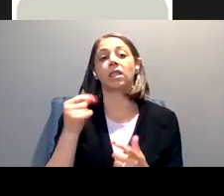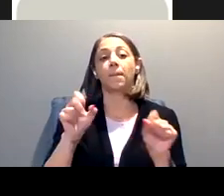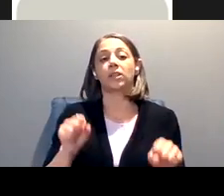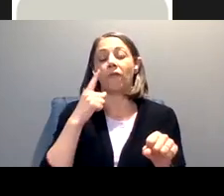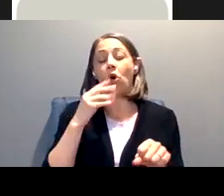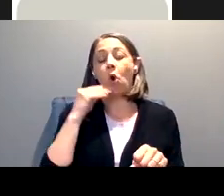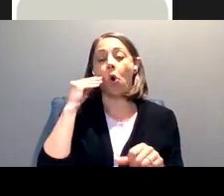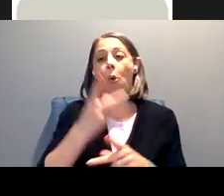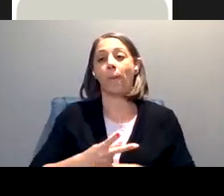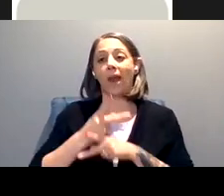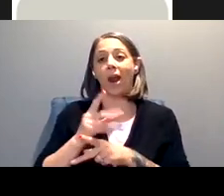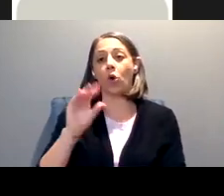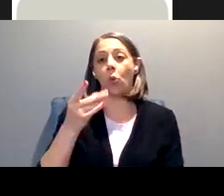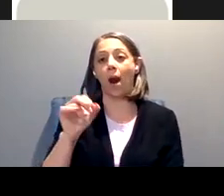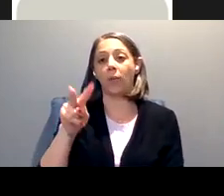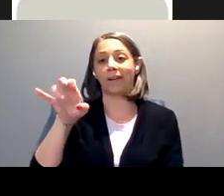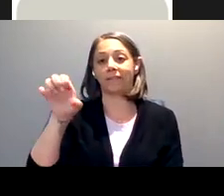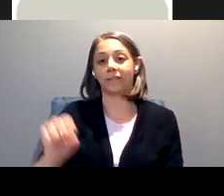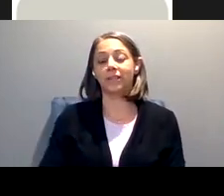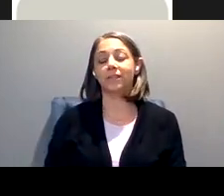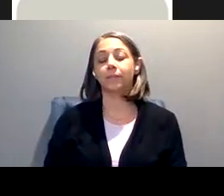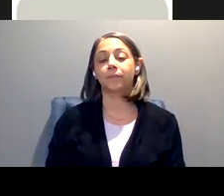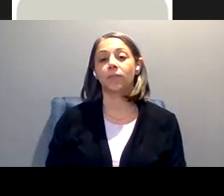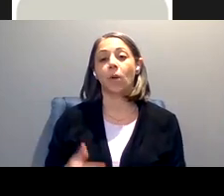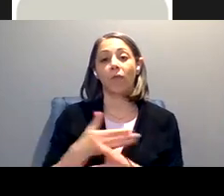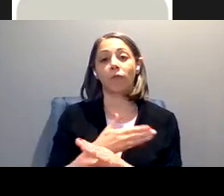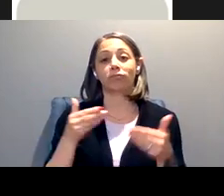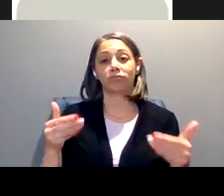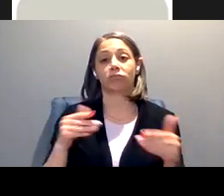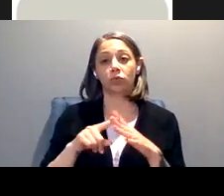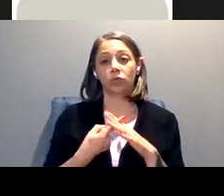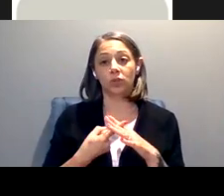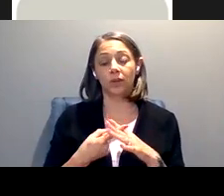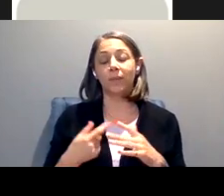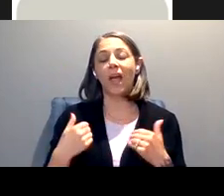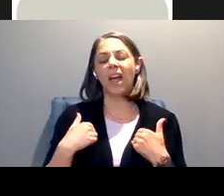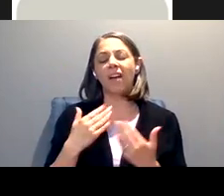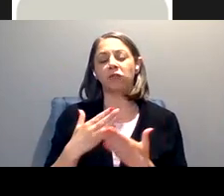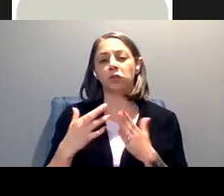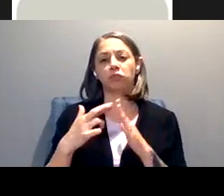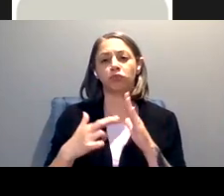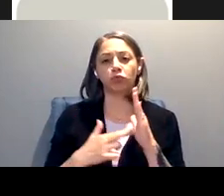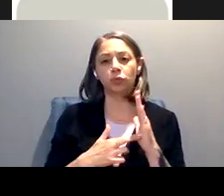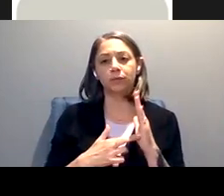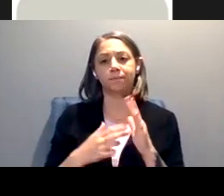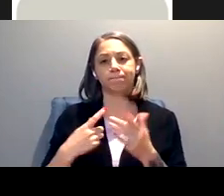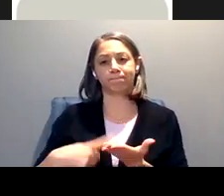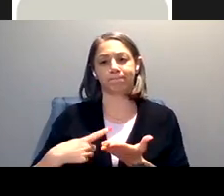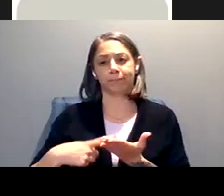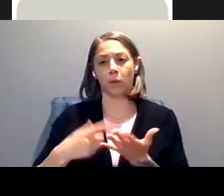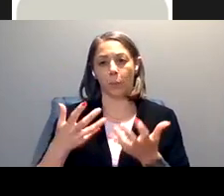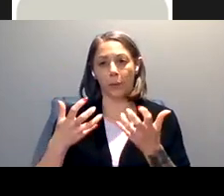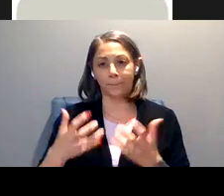Care Cooperatives. Before we start, I do have some housekeeping here, housekeeping